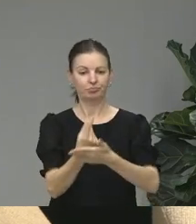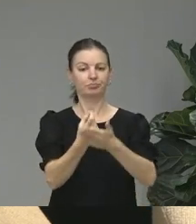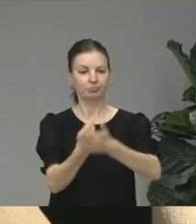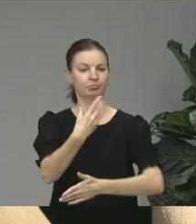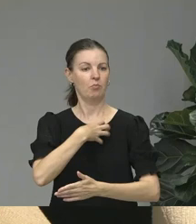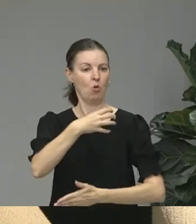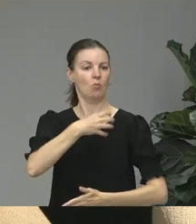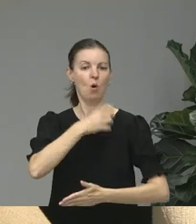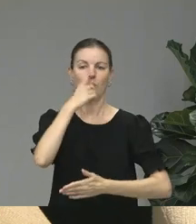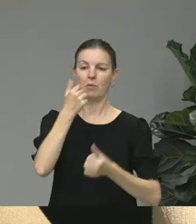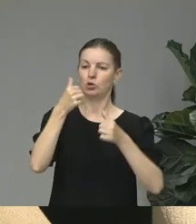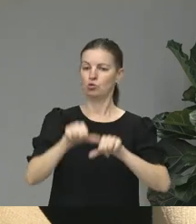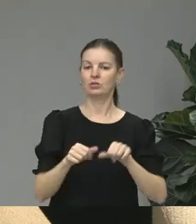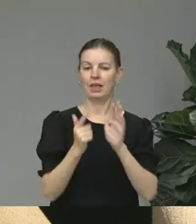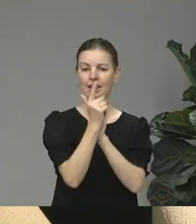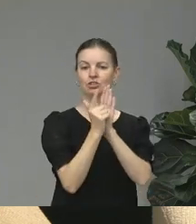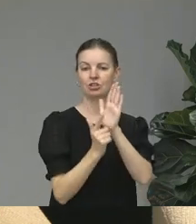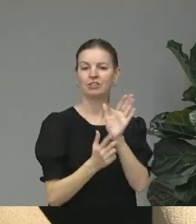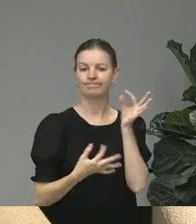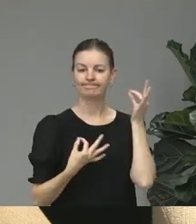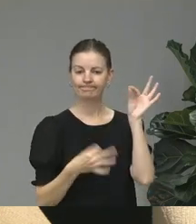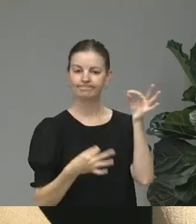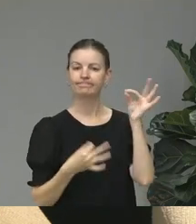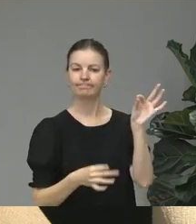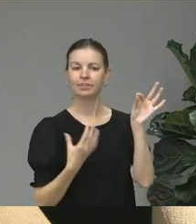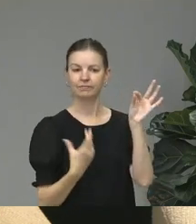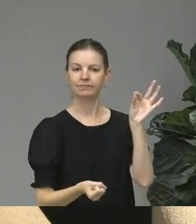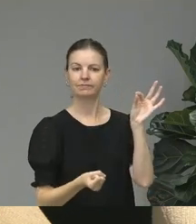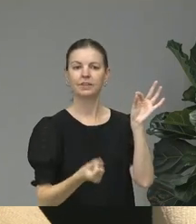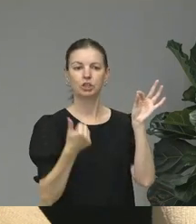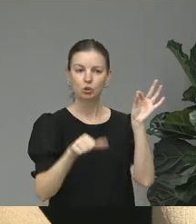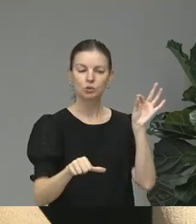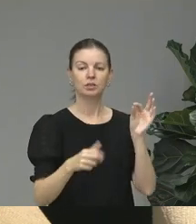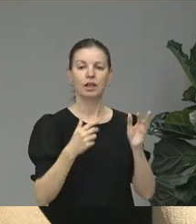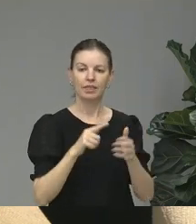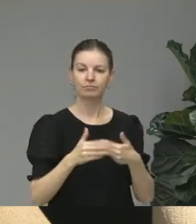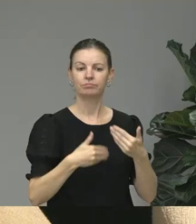more people start to use the legislation that exists and